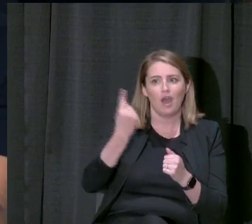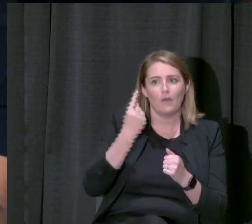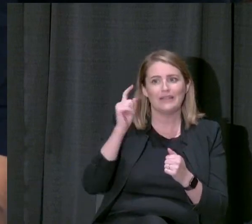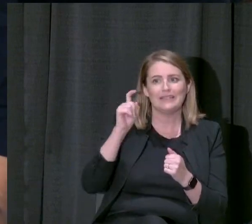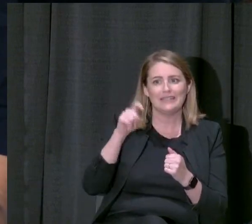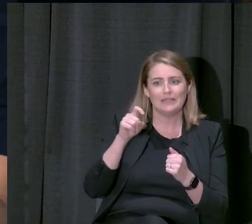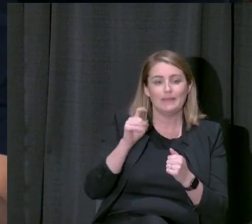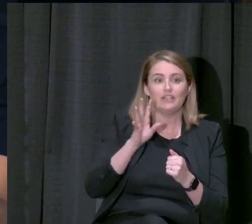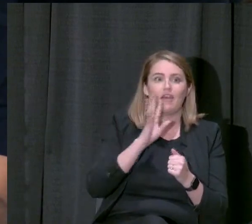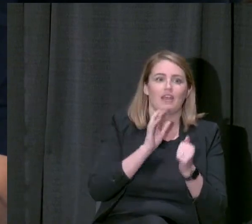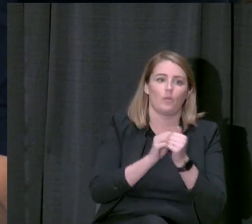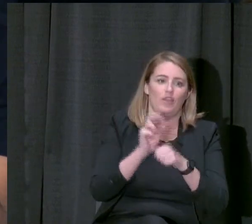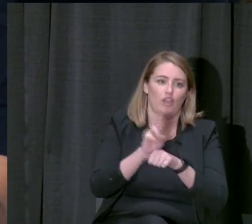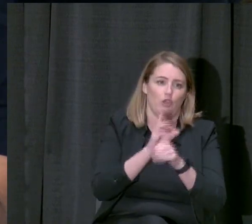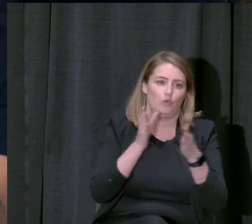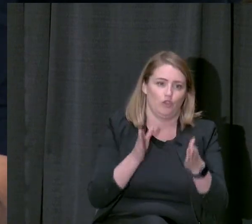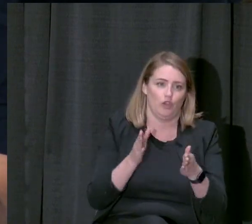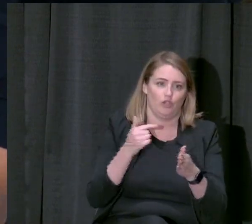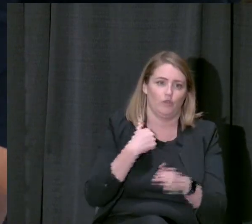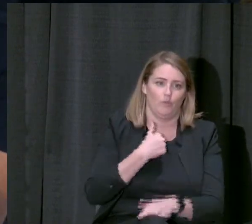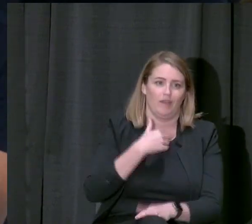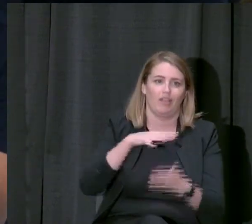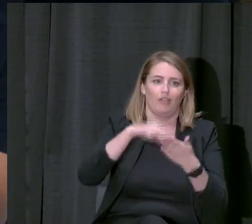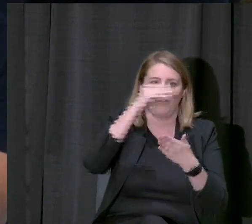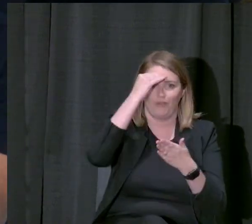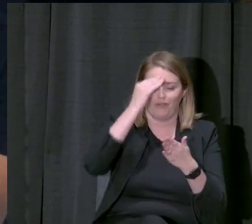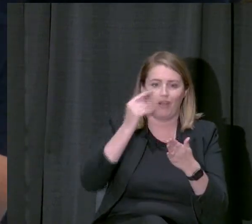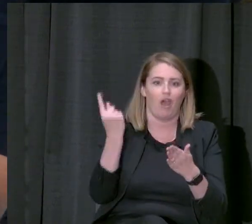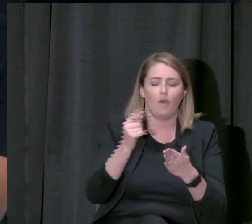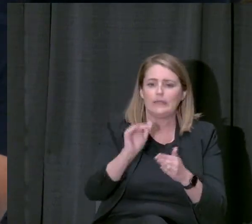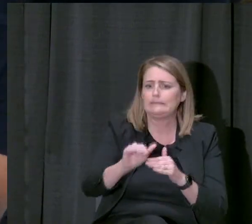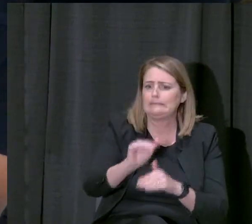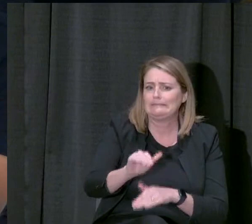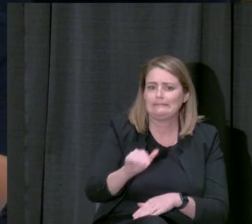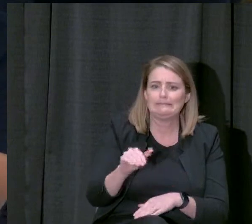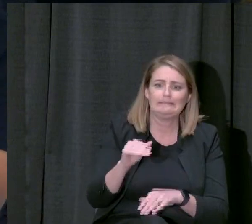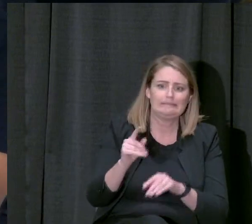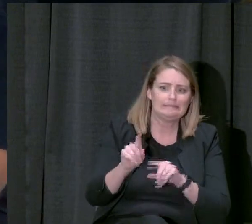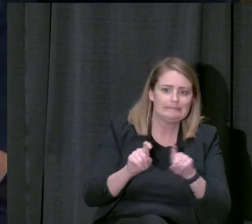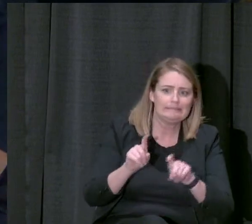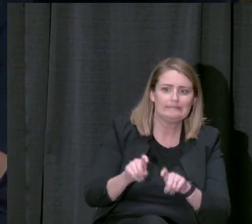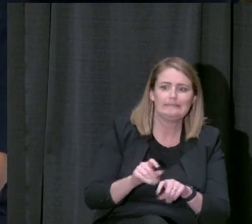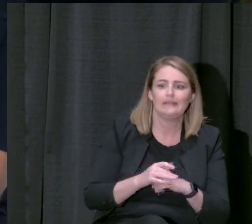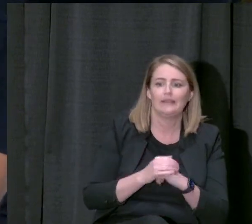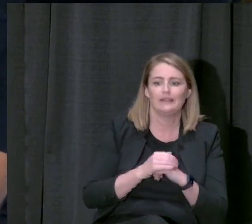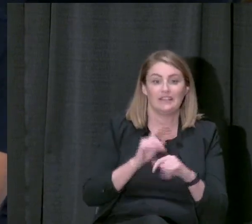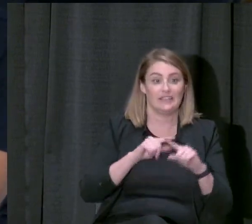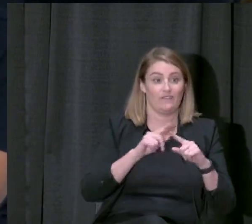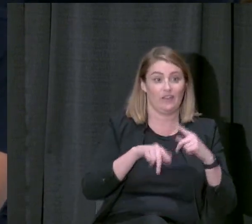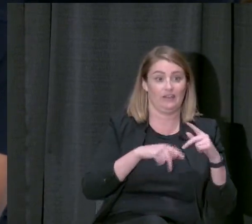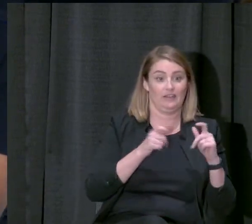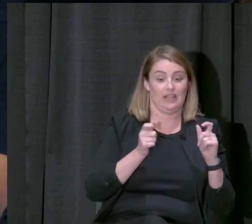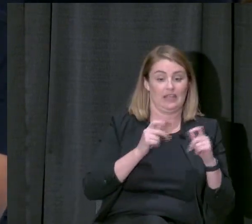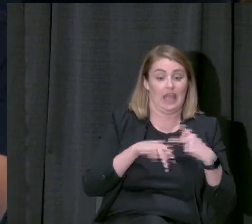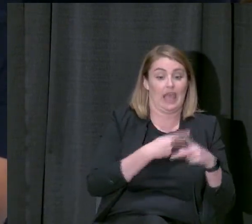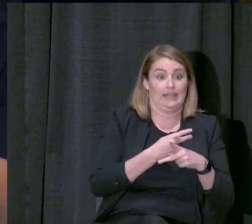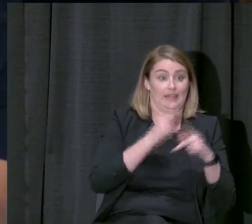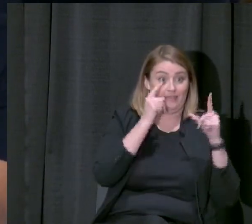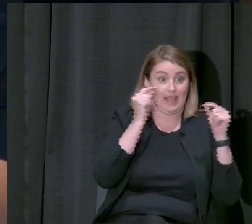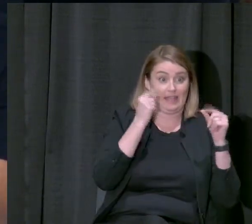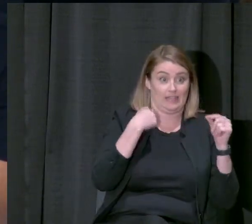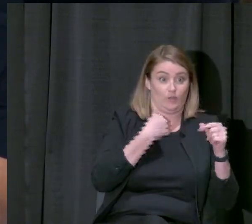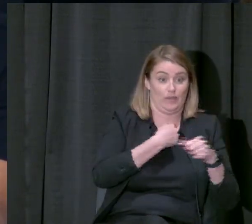with the users, and they have to be the ones that, who drive all the design decisions that are made in the glasses. So we